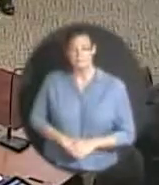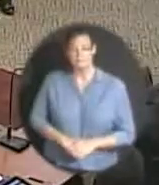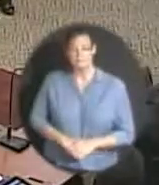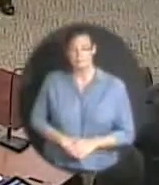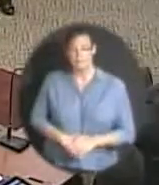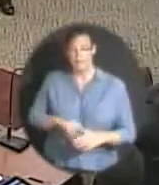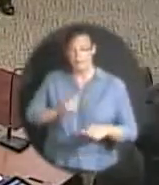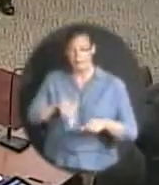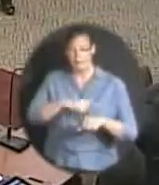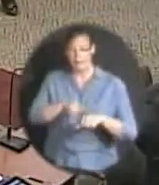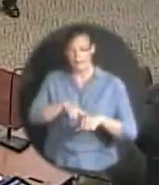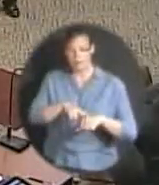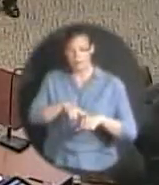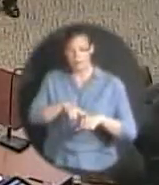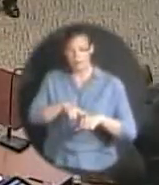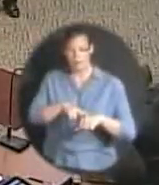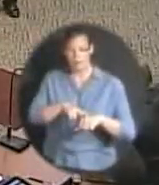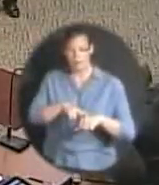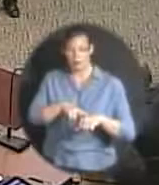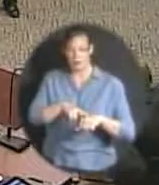The